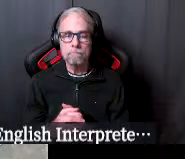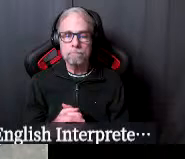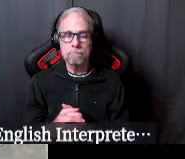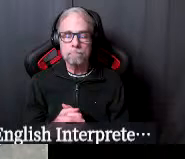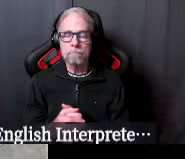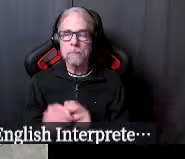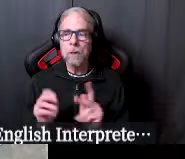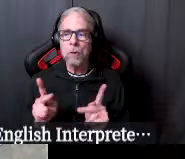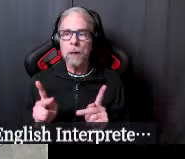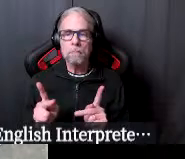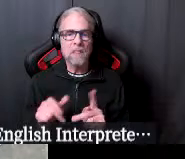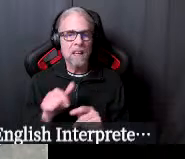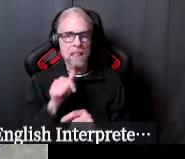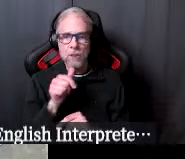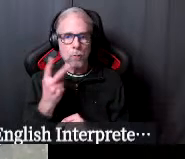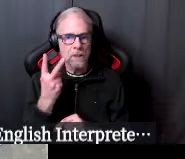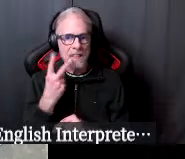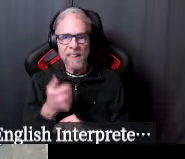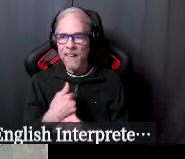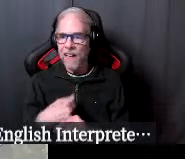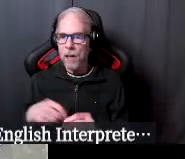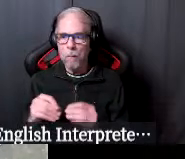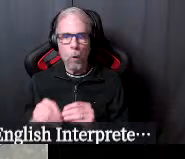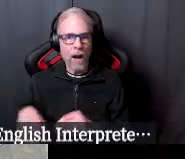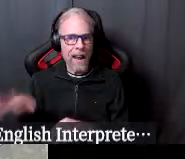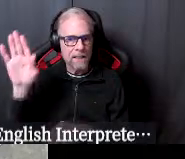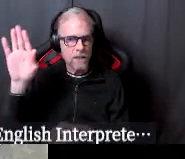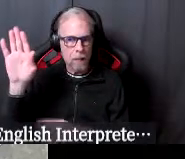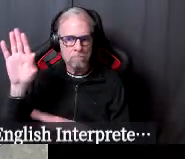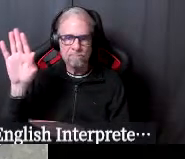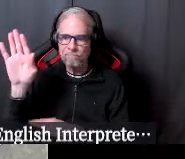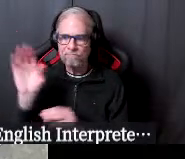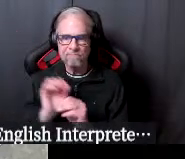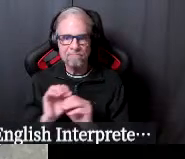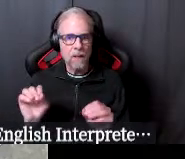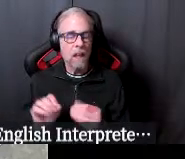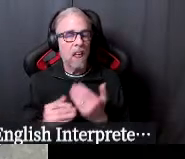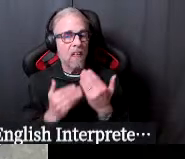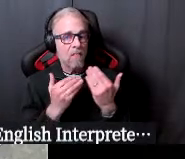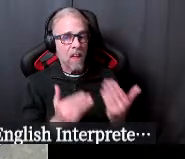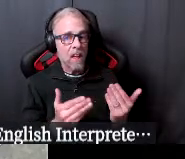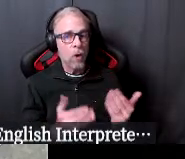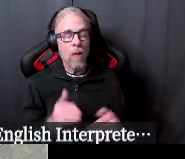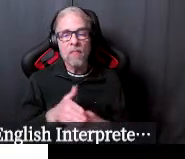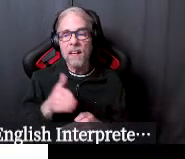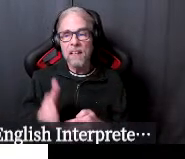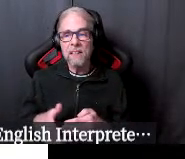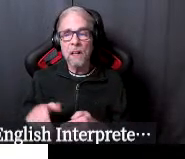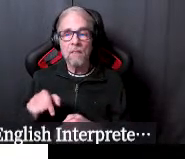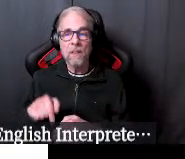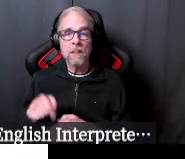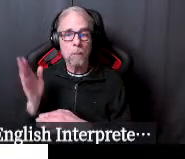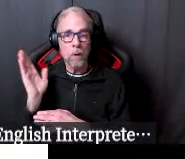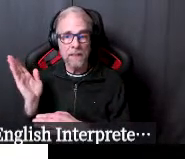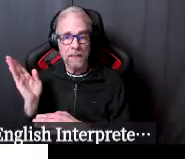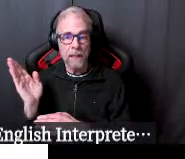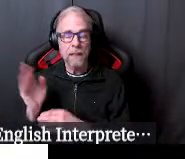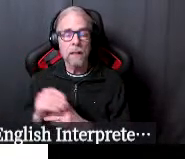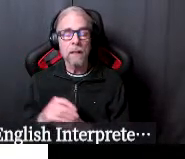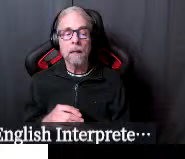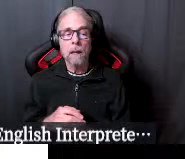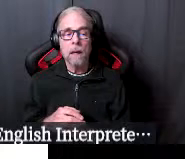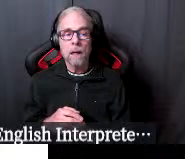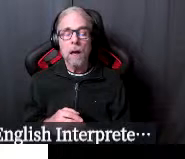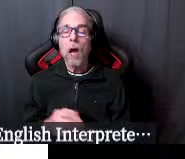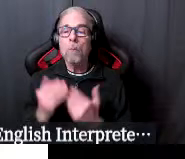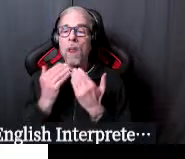Okay, Helena, I don't see any additional hands. Well, thank you. This is the end of the presentation. I want to